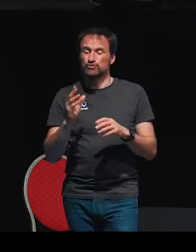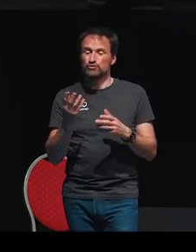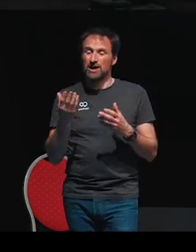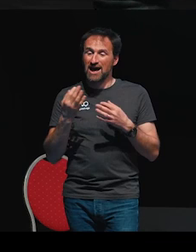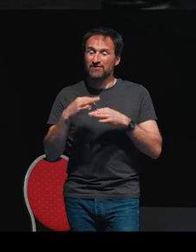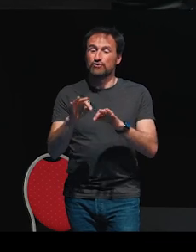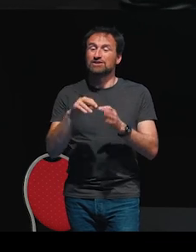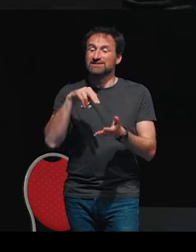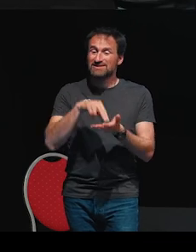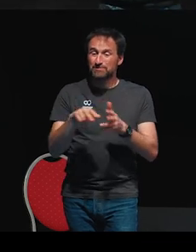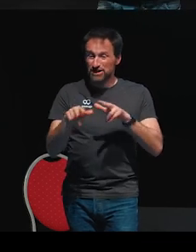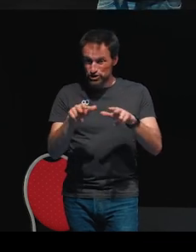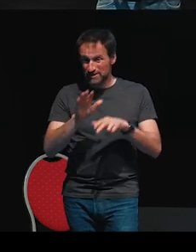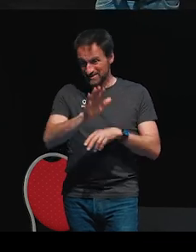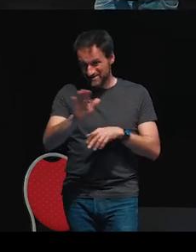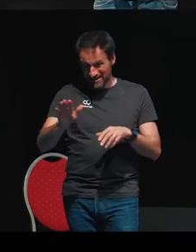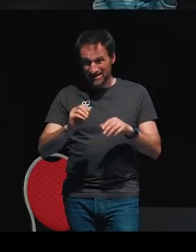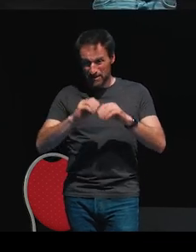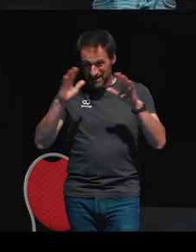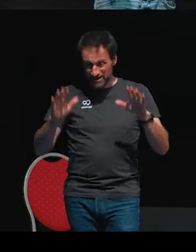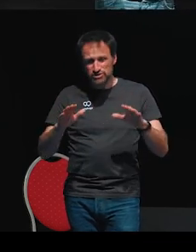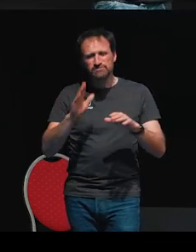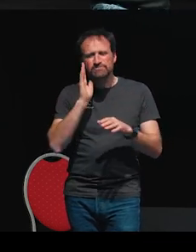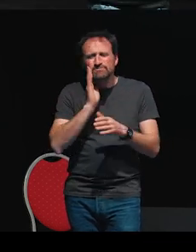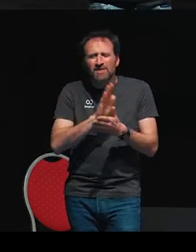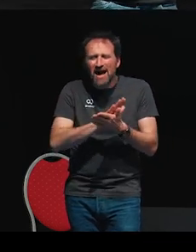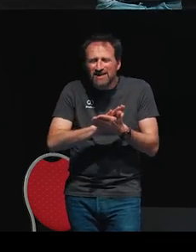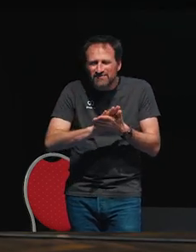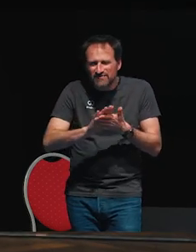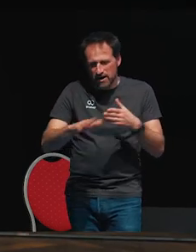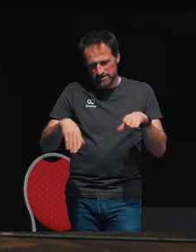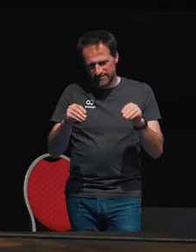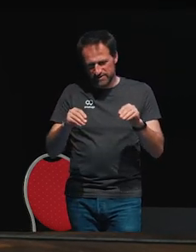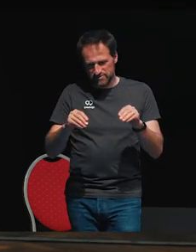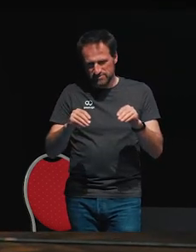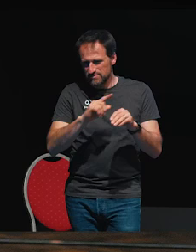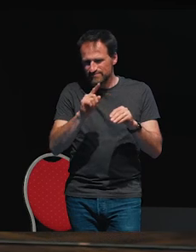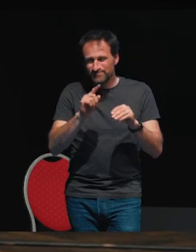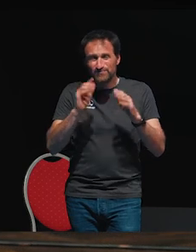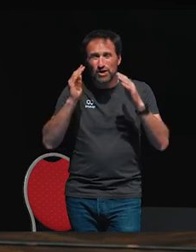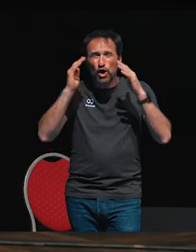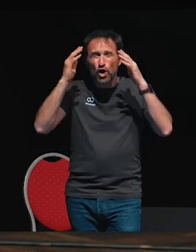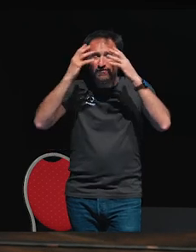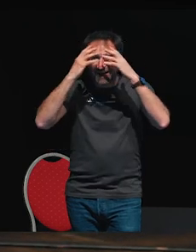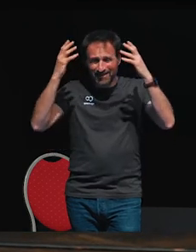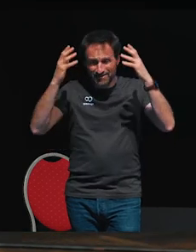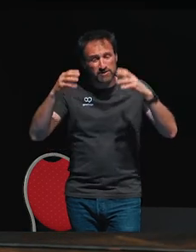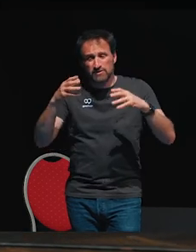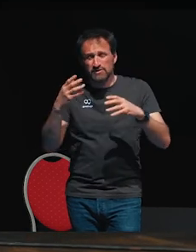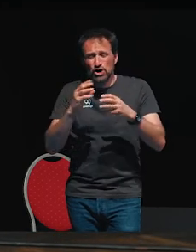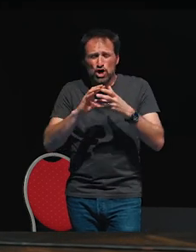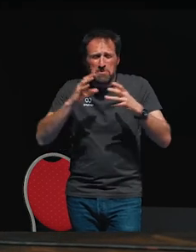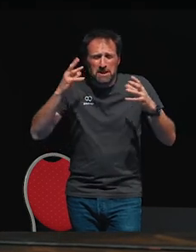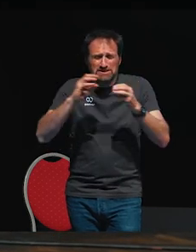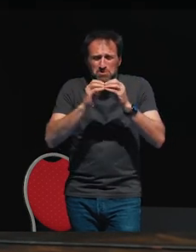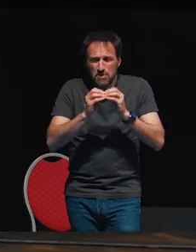application, start simple. Don't take this overhead that you have to explain a very complex problem to